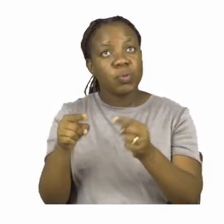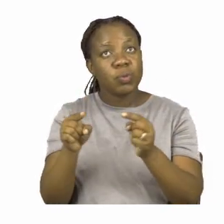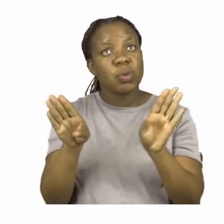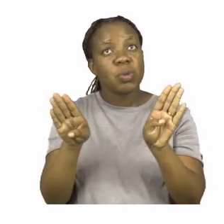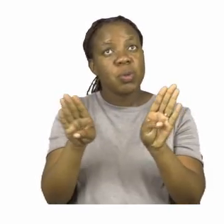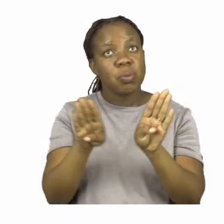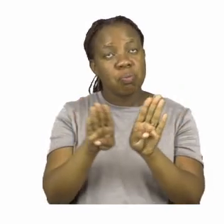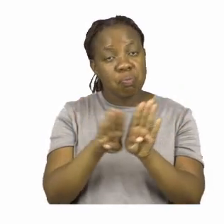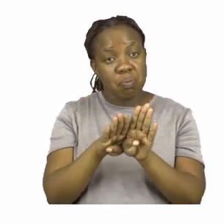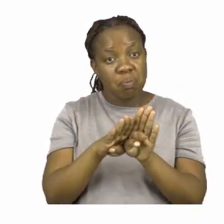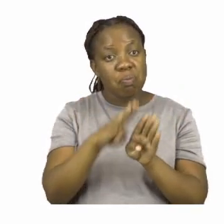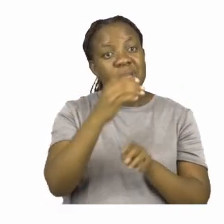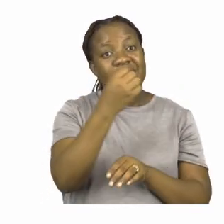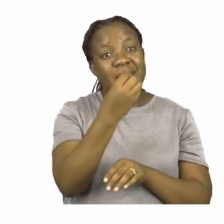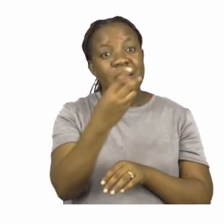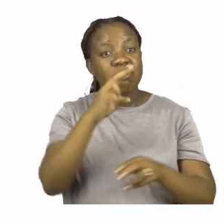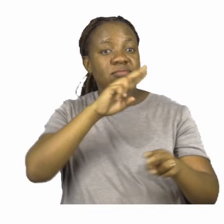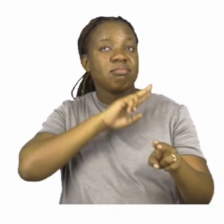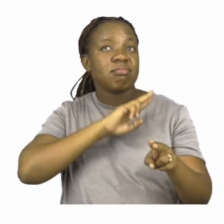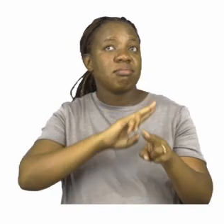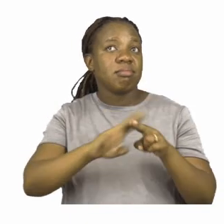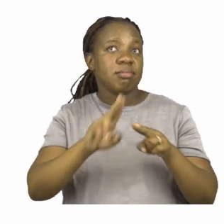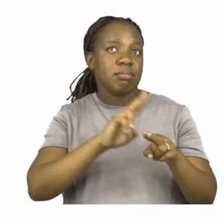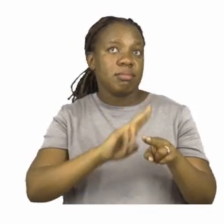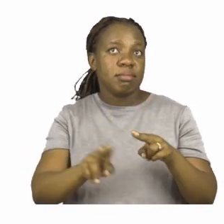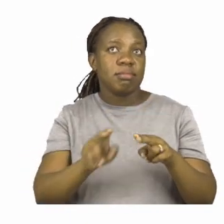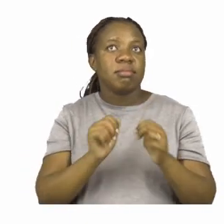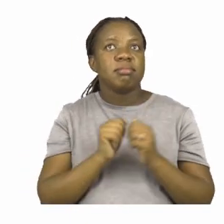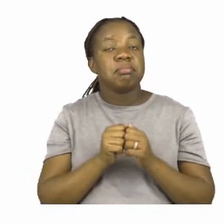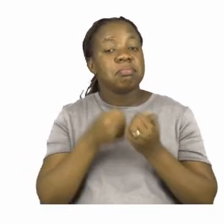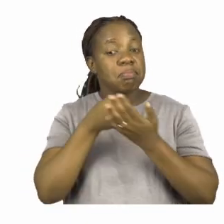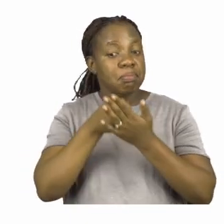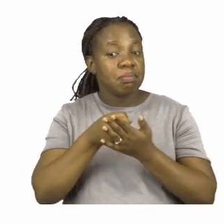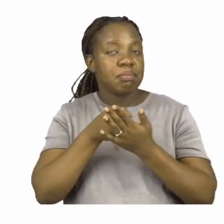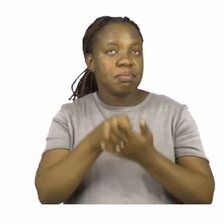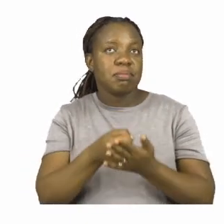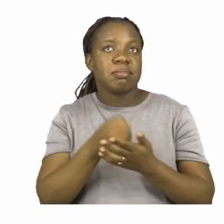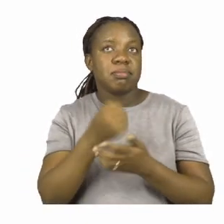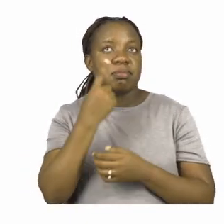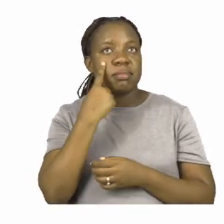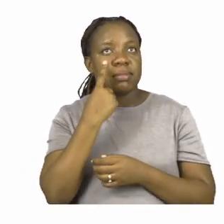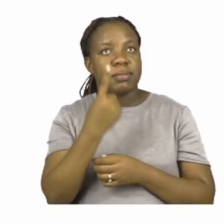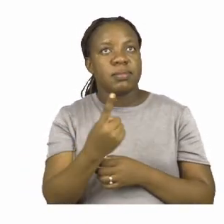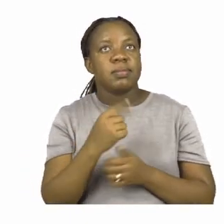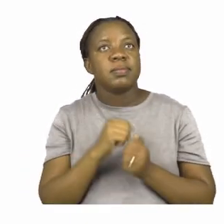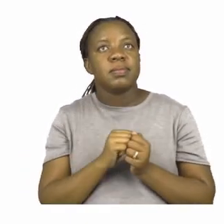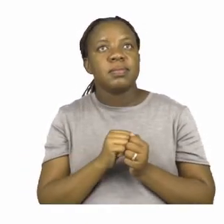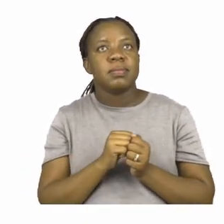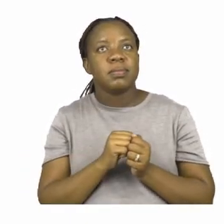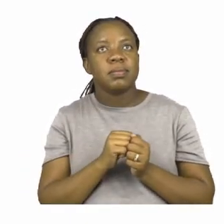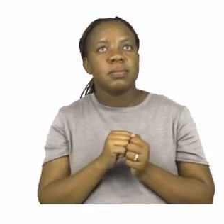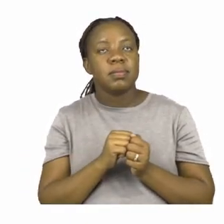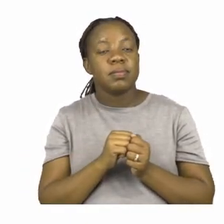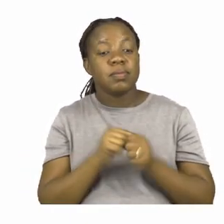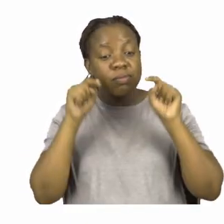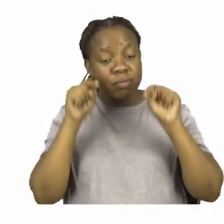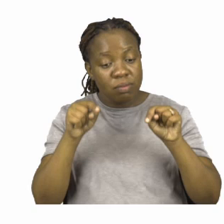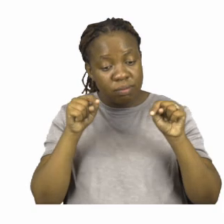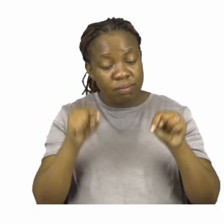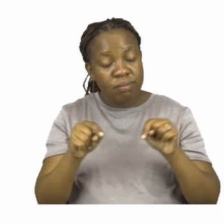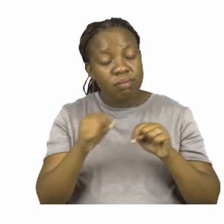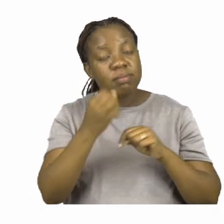counting faster? Let's try it. Now today we are going to count in groups